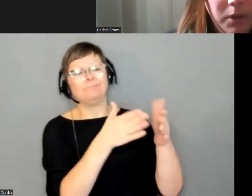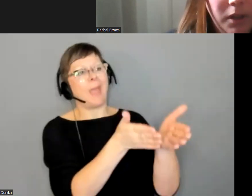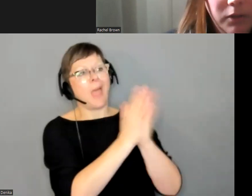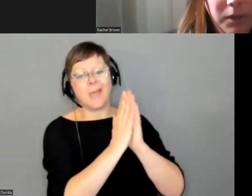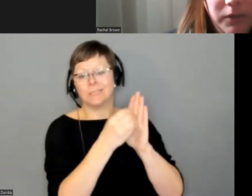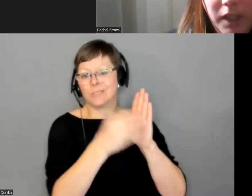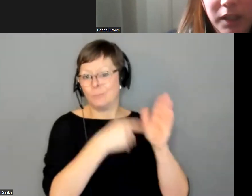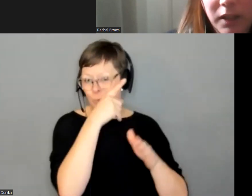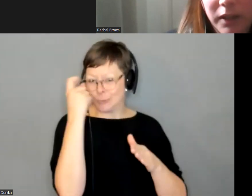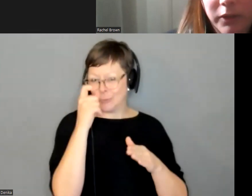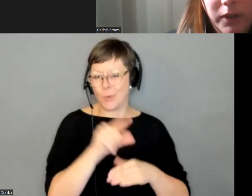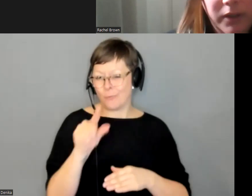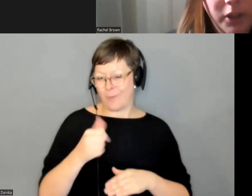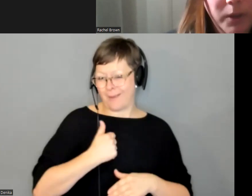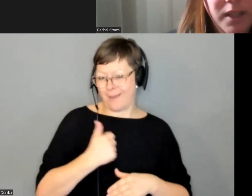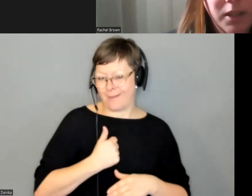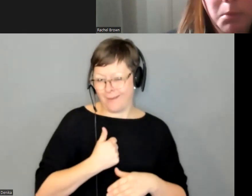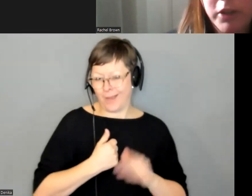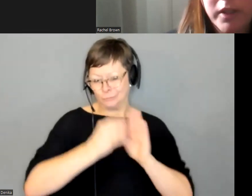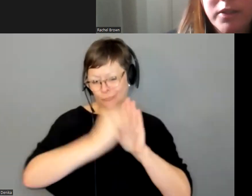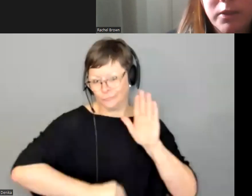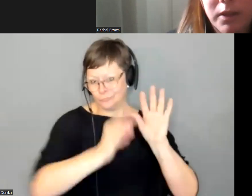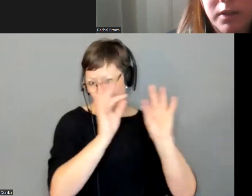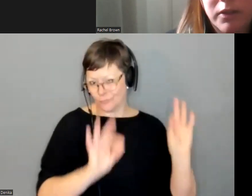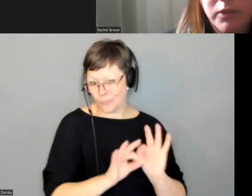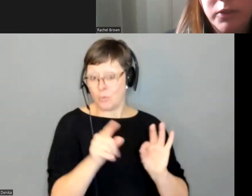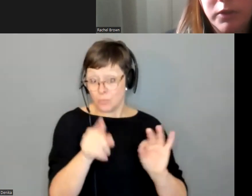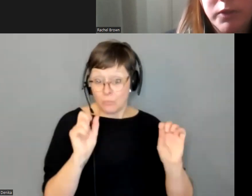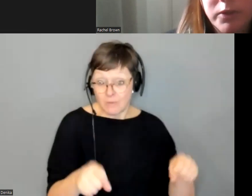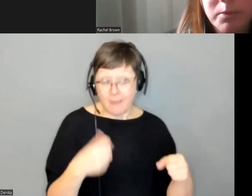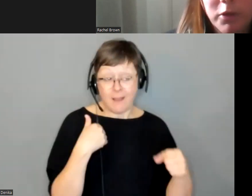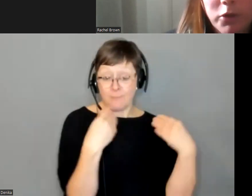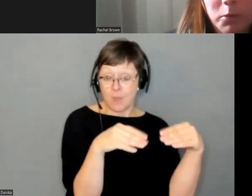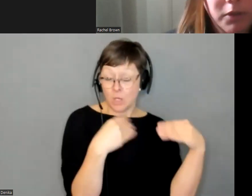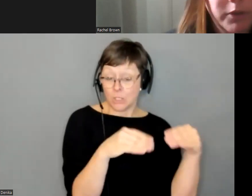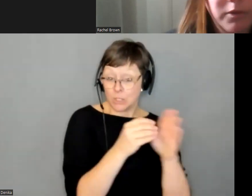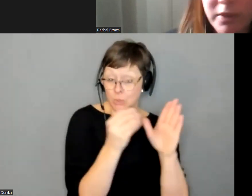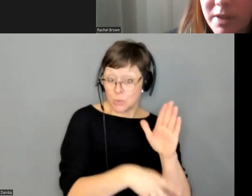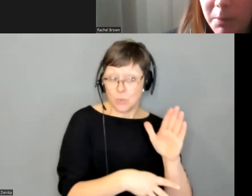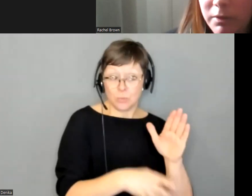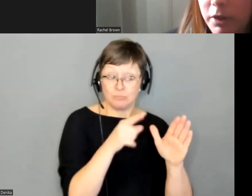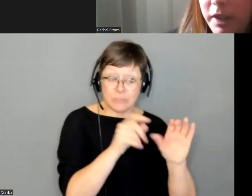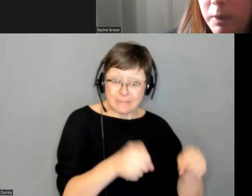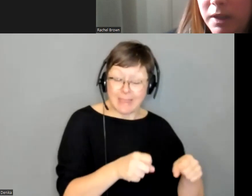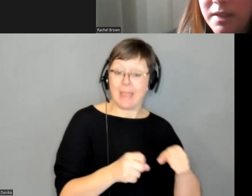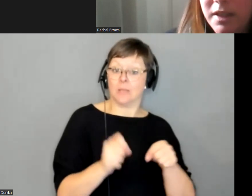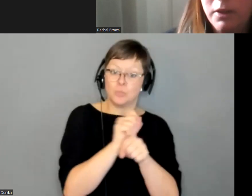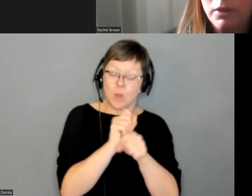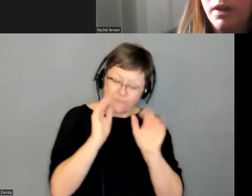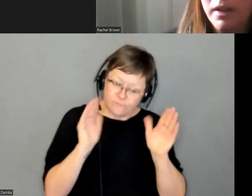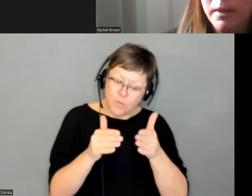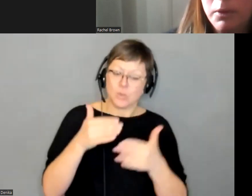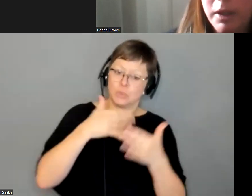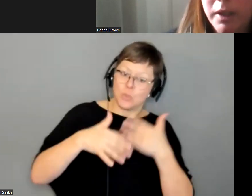student with the Government of Canada, you could, assign a marketing student to sort of do some social work for you for the summer for 8 weeks. It's